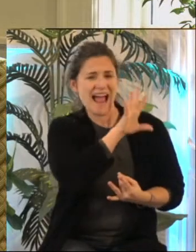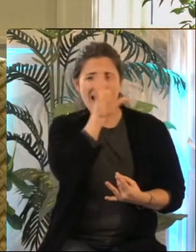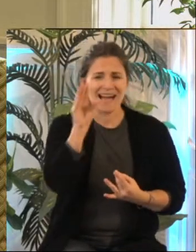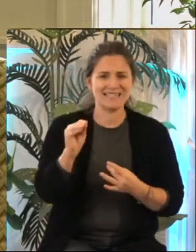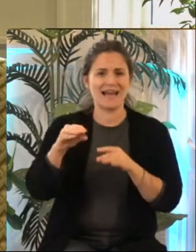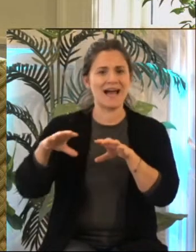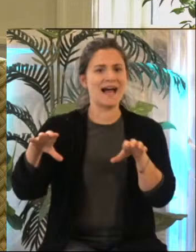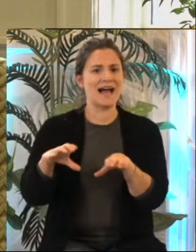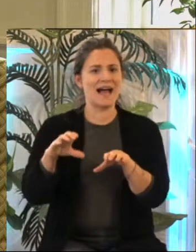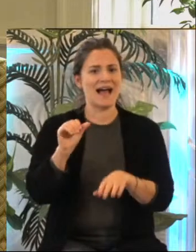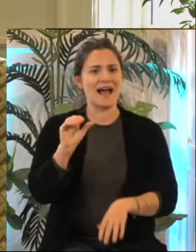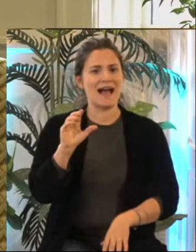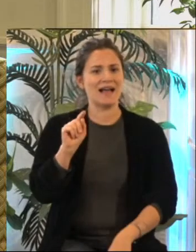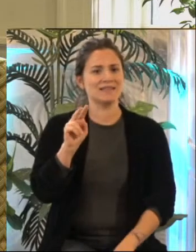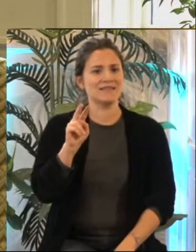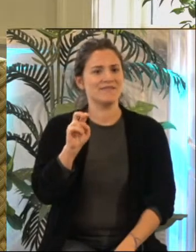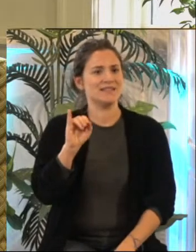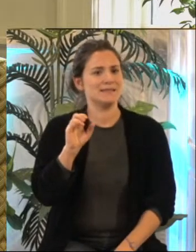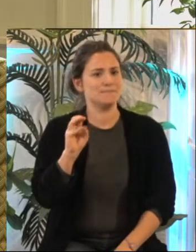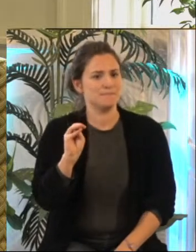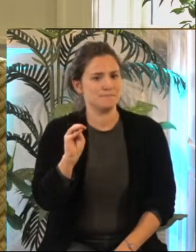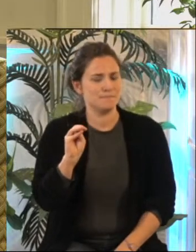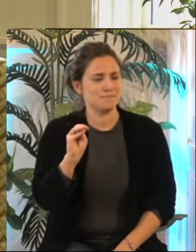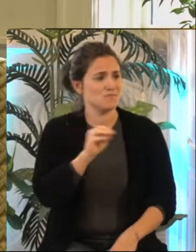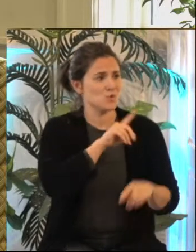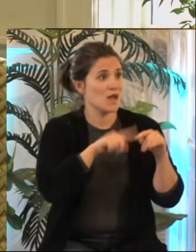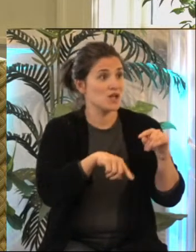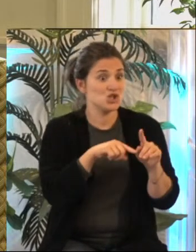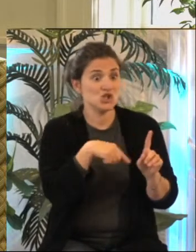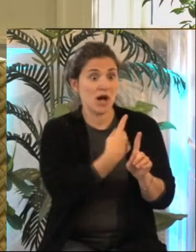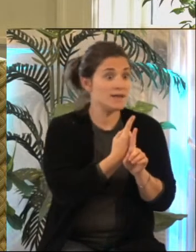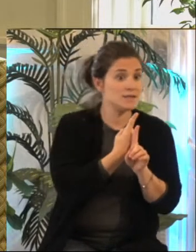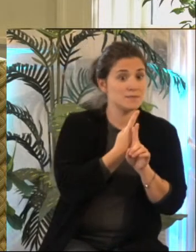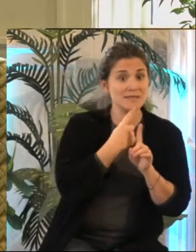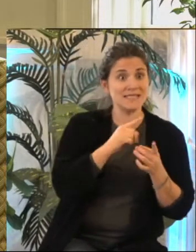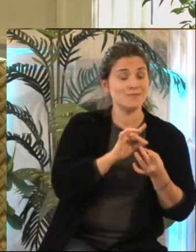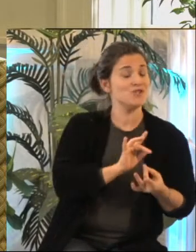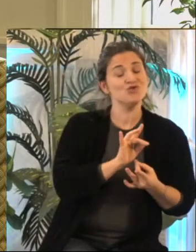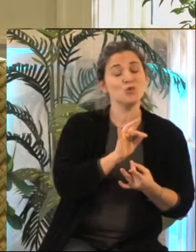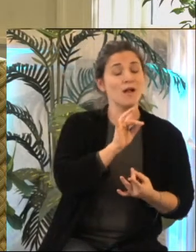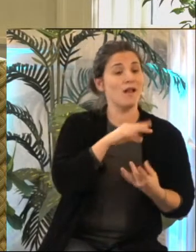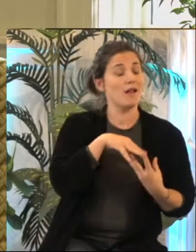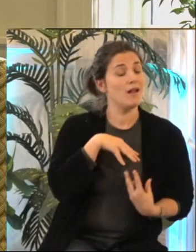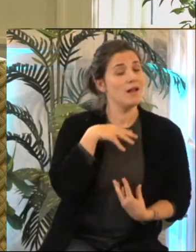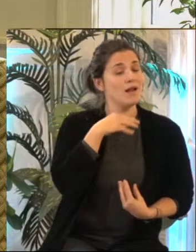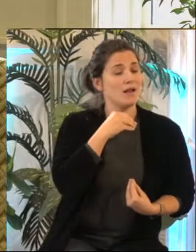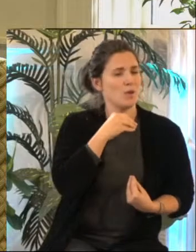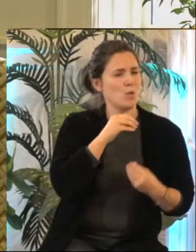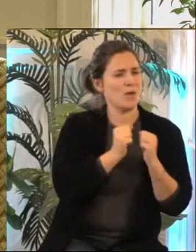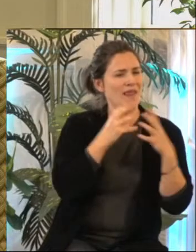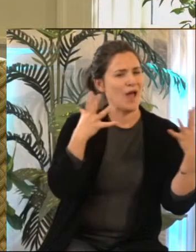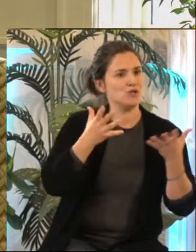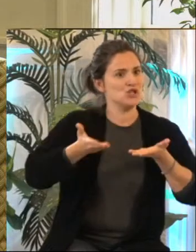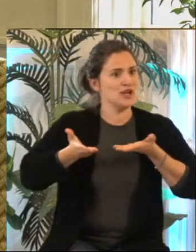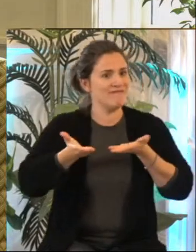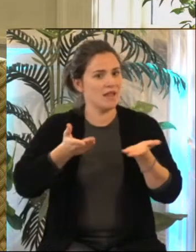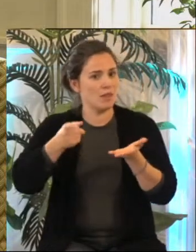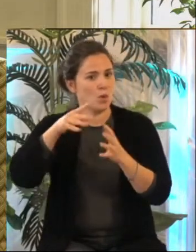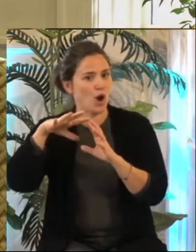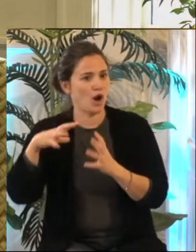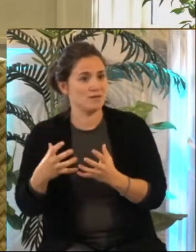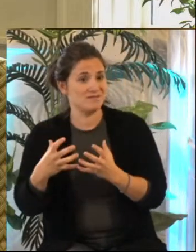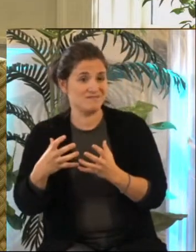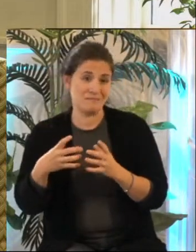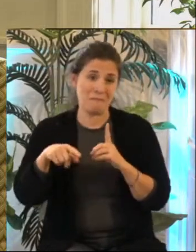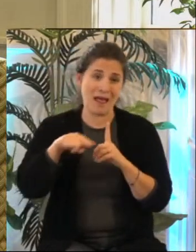can't just be spiritual and not be serving the world in some way, and you can't just be out there serving the world if you don't have